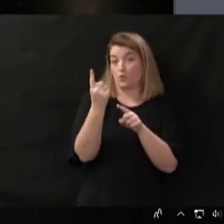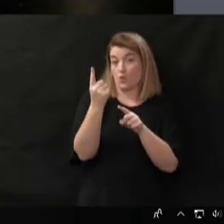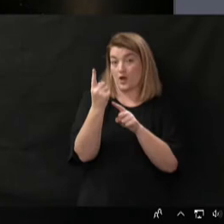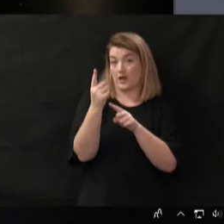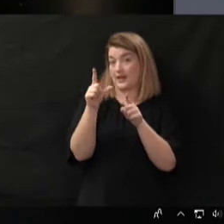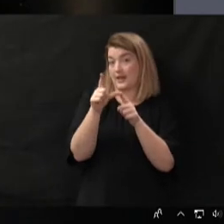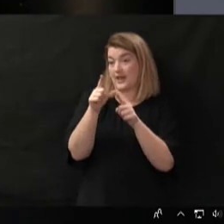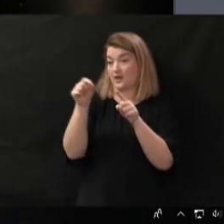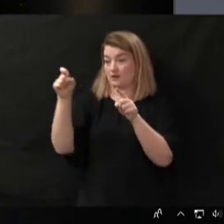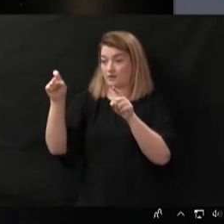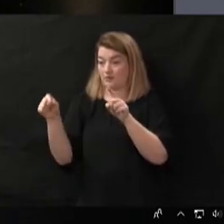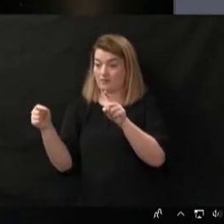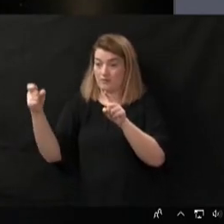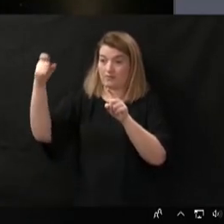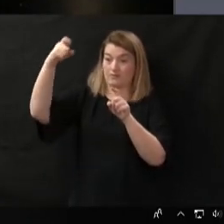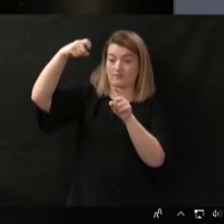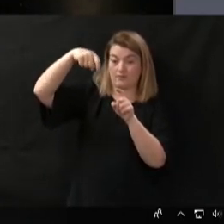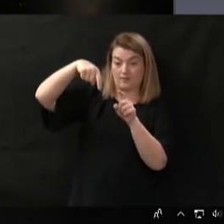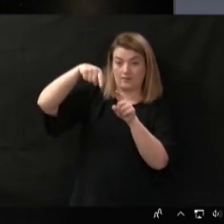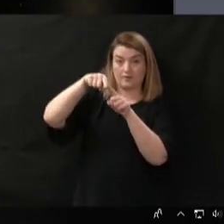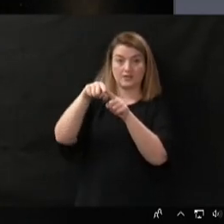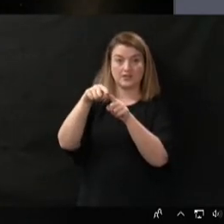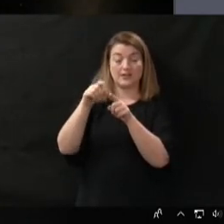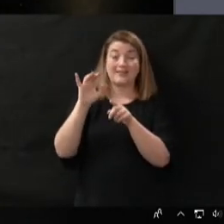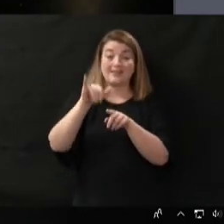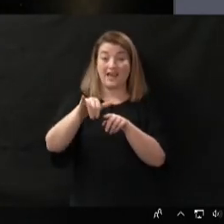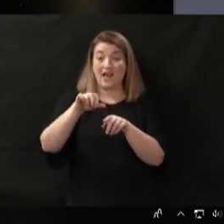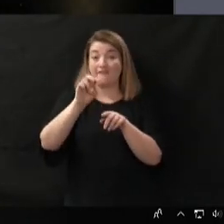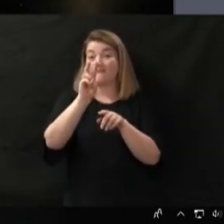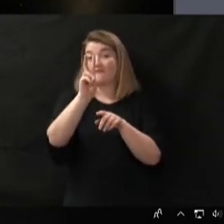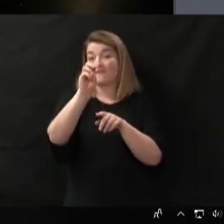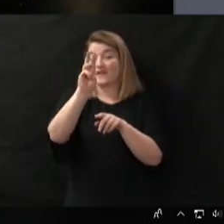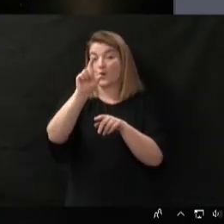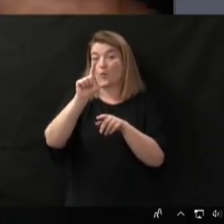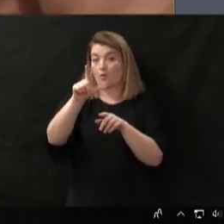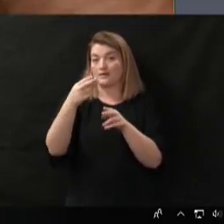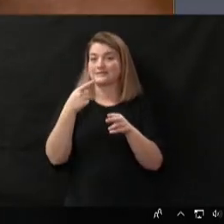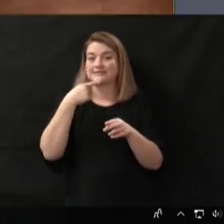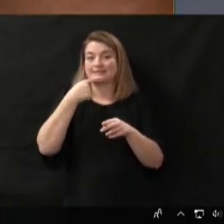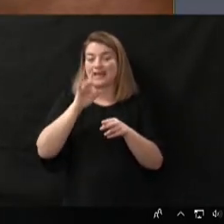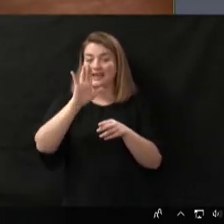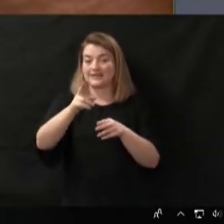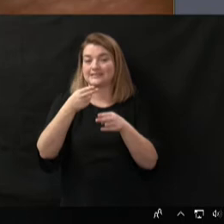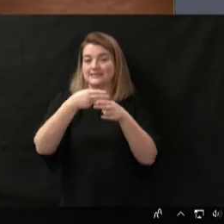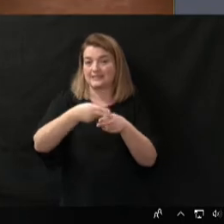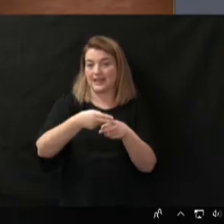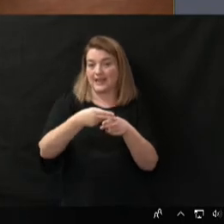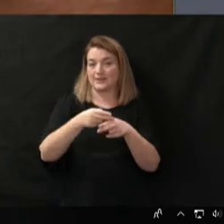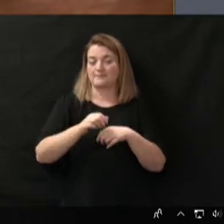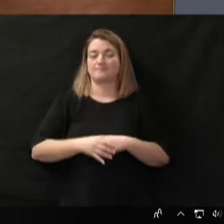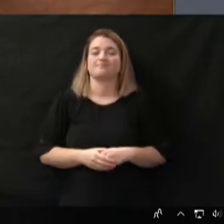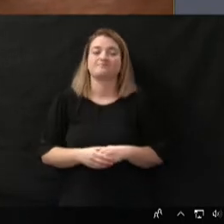one letter to make a vowel say its name. All right, two sounds, go.